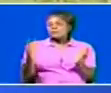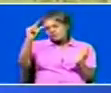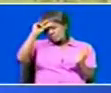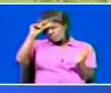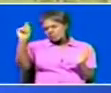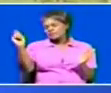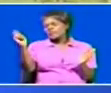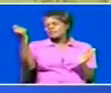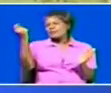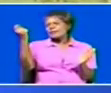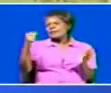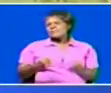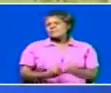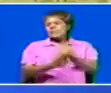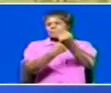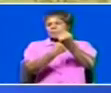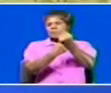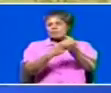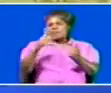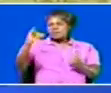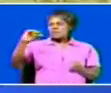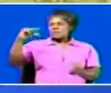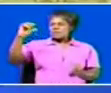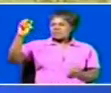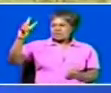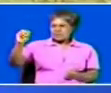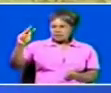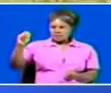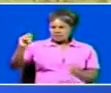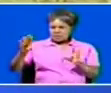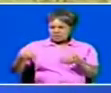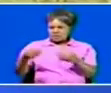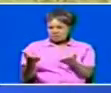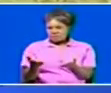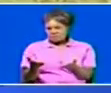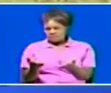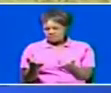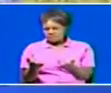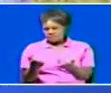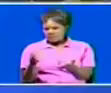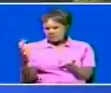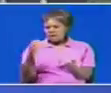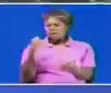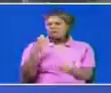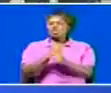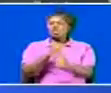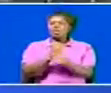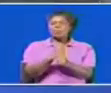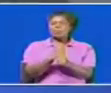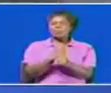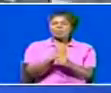Kenya to support Mr. Keegan in form of even giving him, even if it is casual employment.